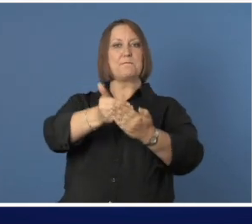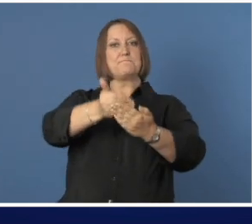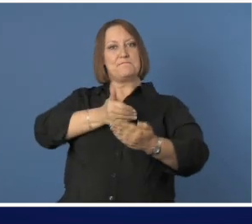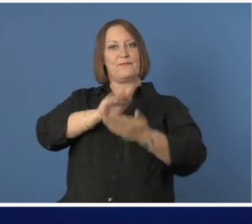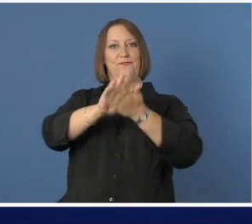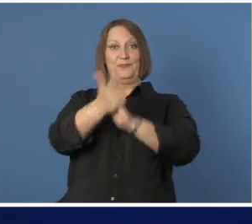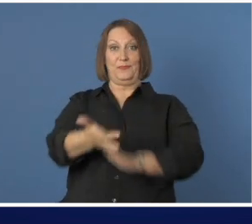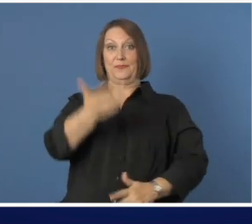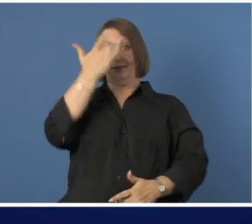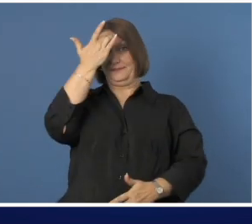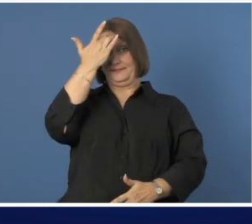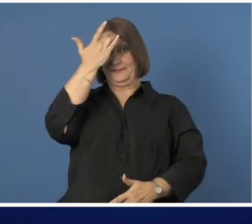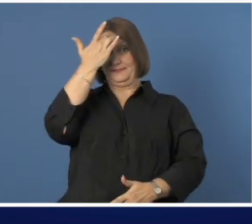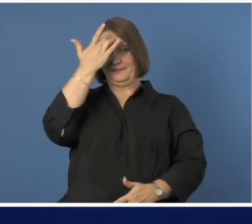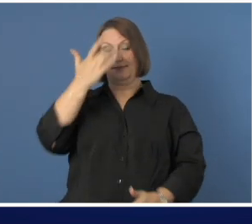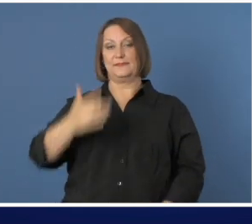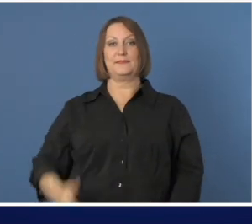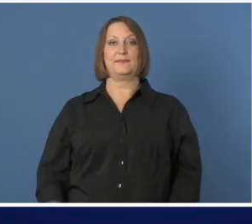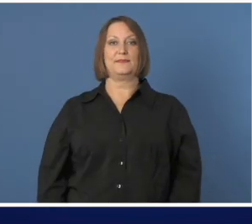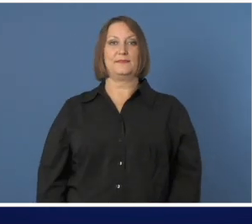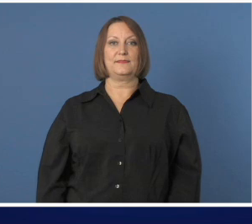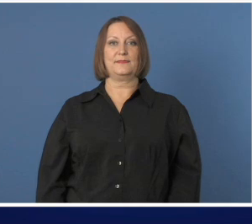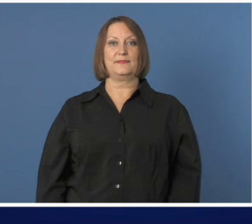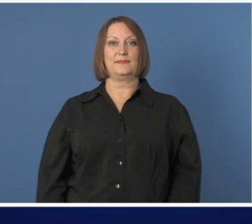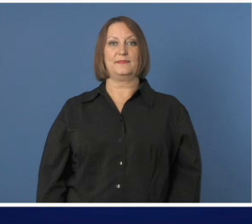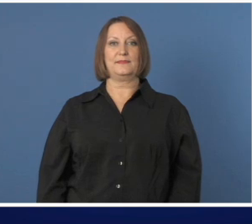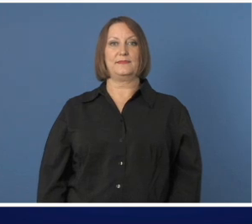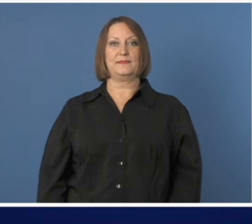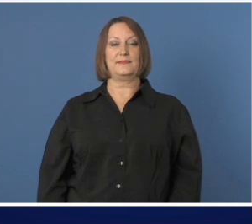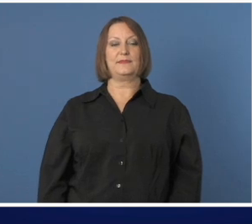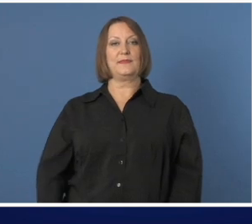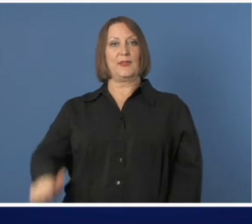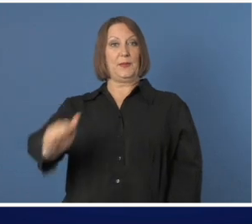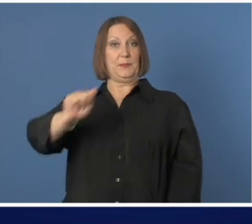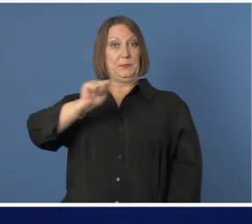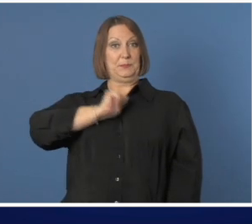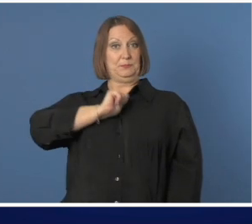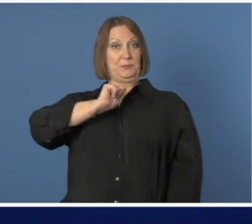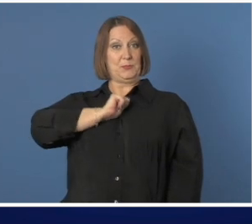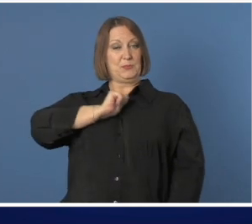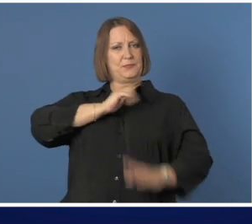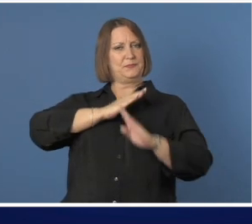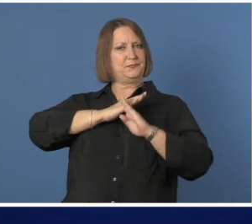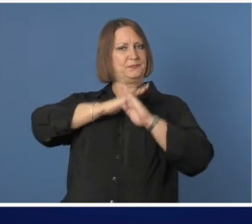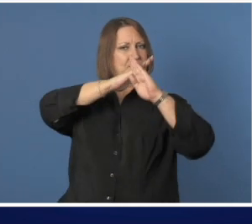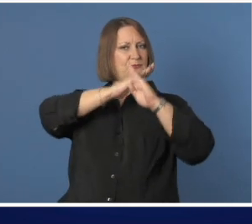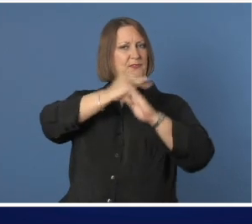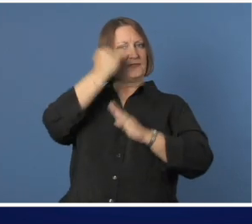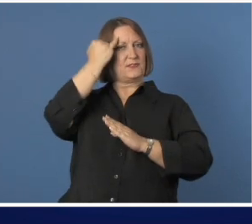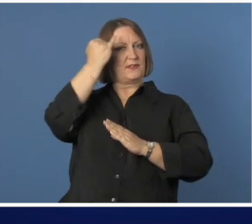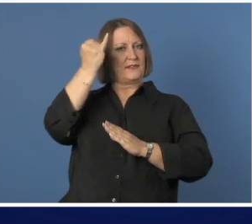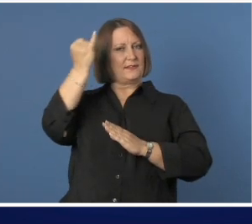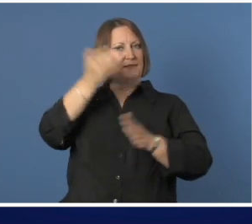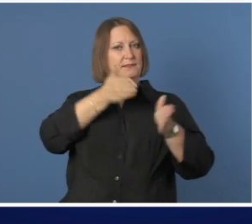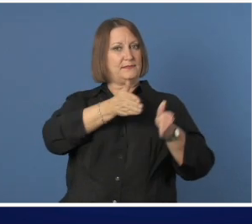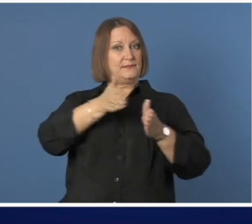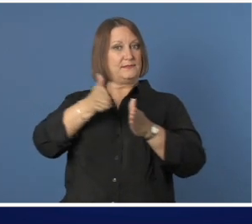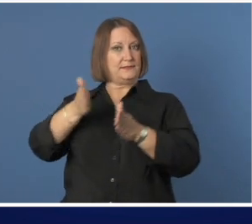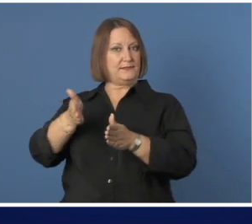pandemic personal prevention strategies